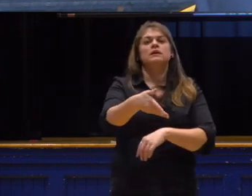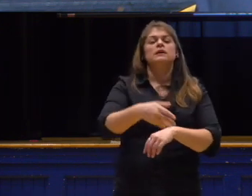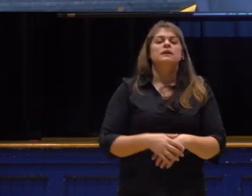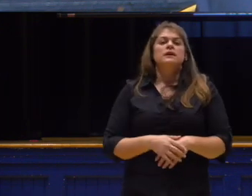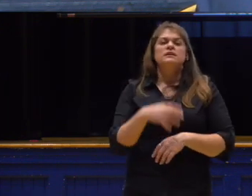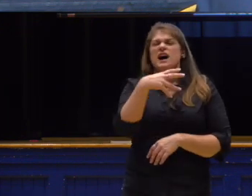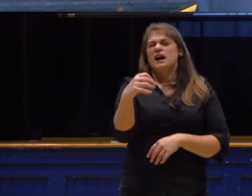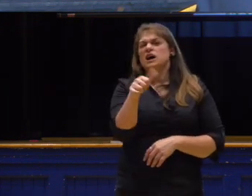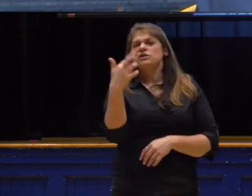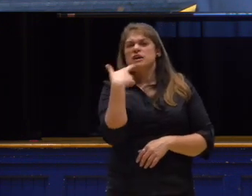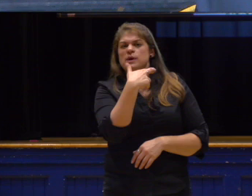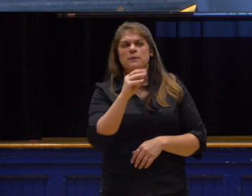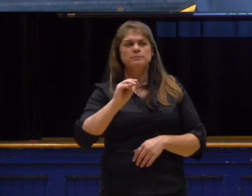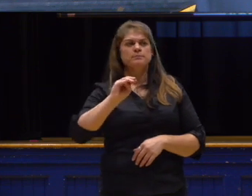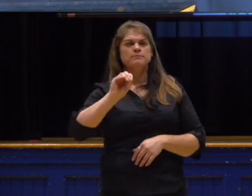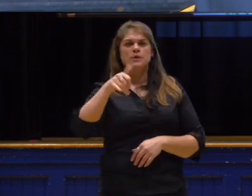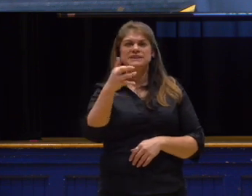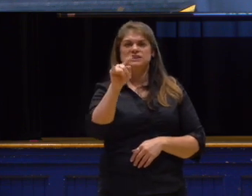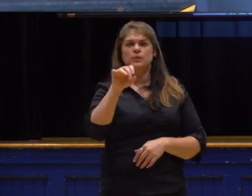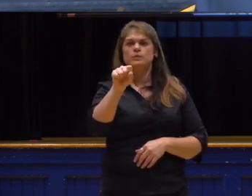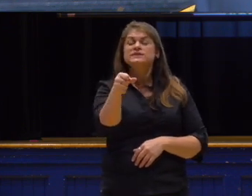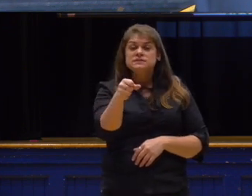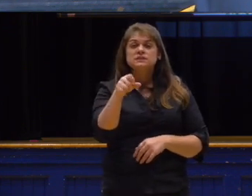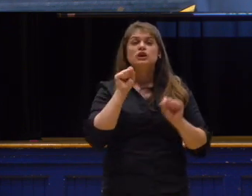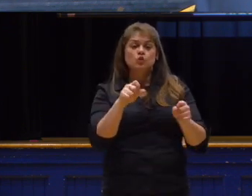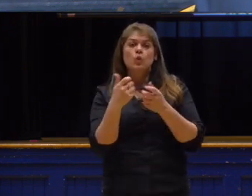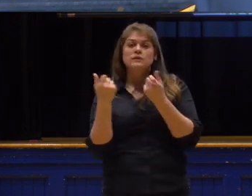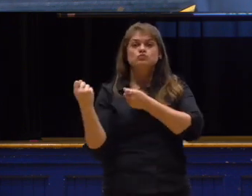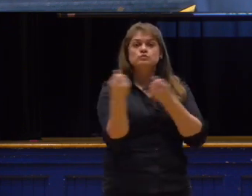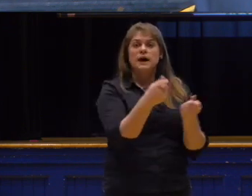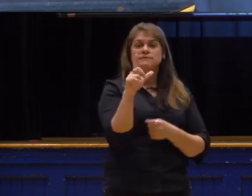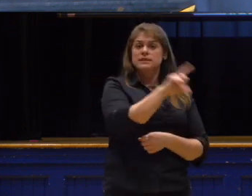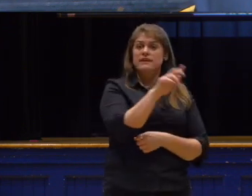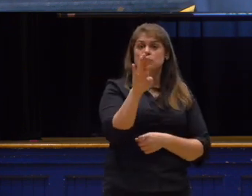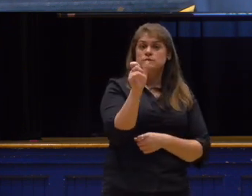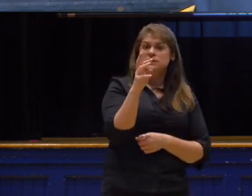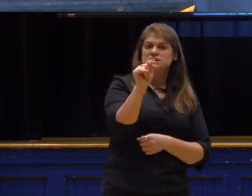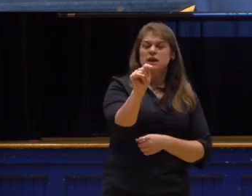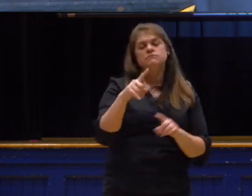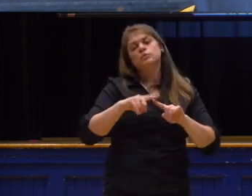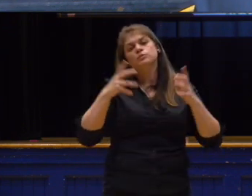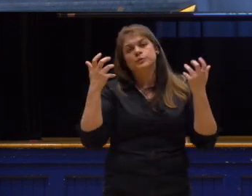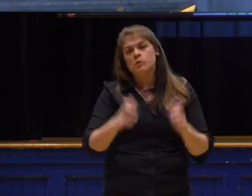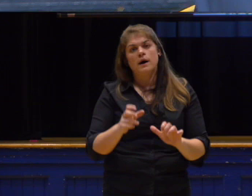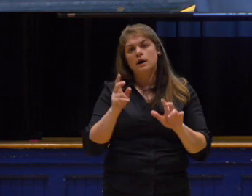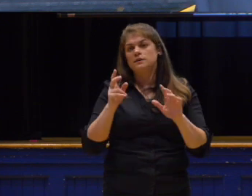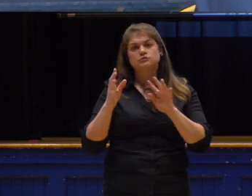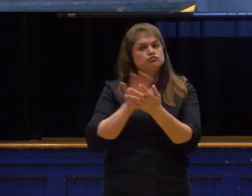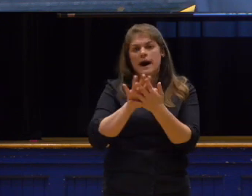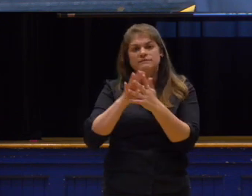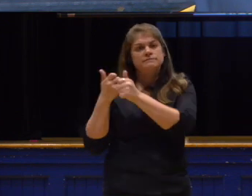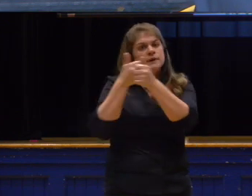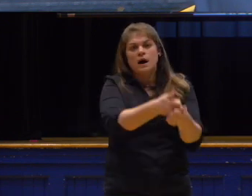and the restaurant, Mojitos, you can take a left onto Burlington, but that's not really what we want people to do because it'll then